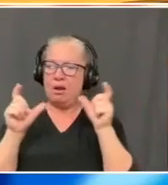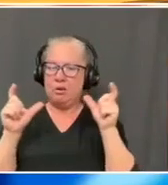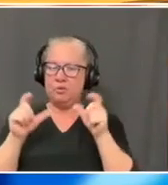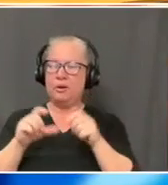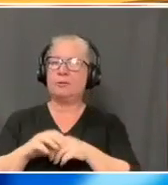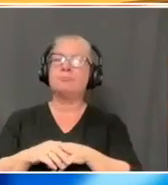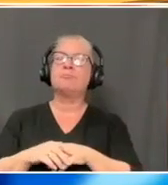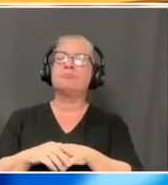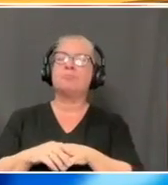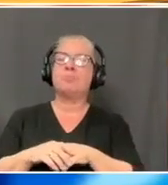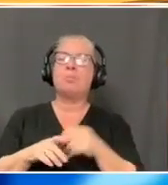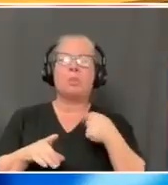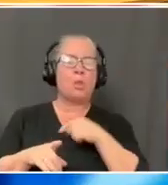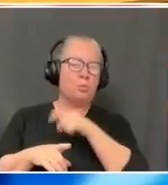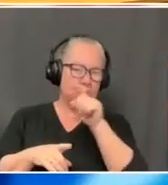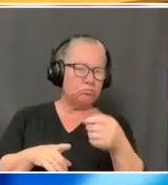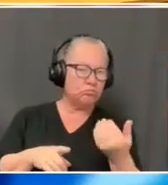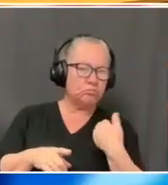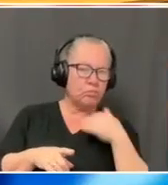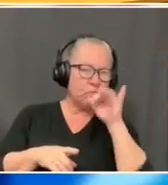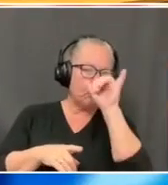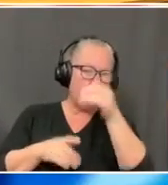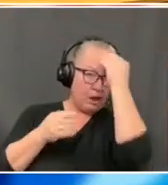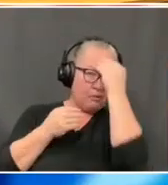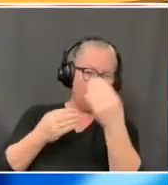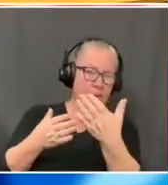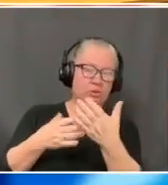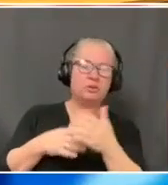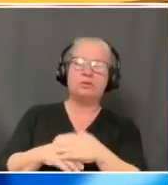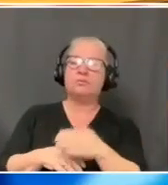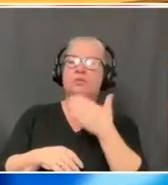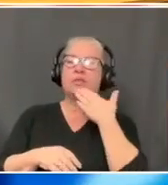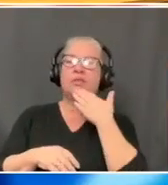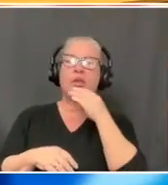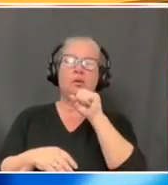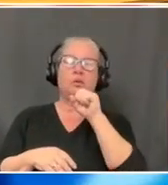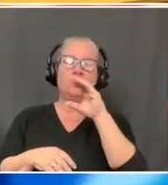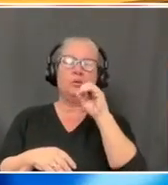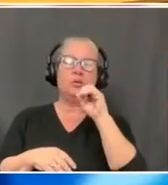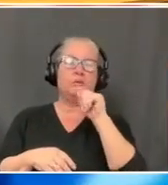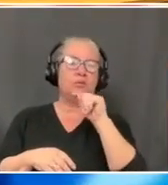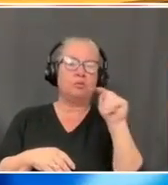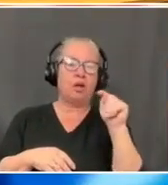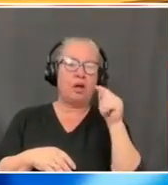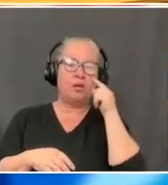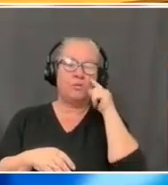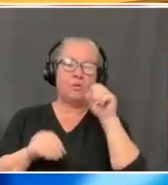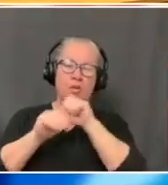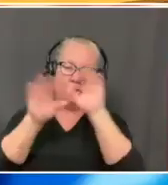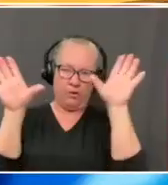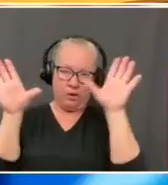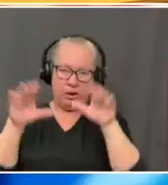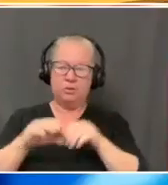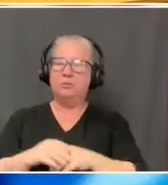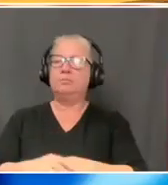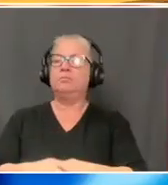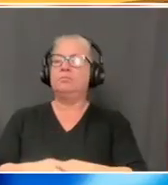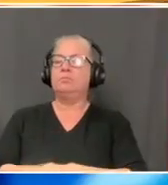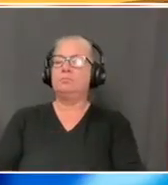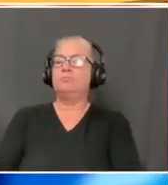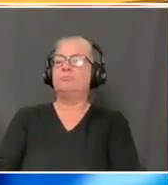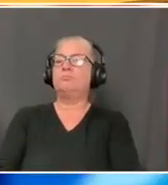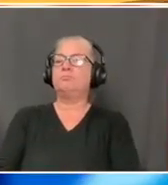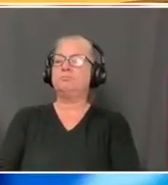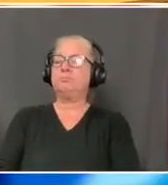We should have that information. Thank you, Scott, for making me clarify that. And what else? I